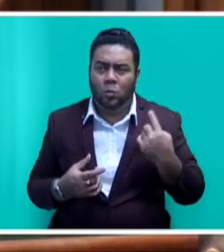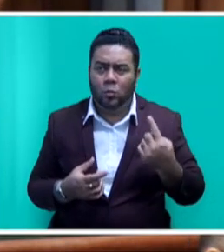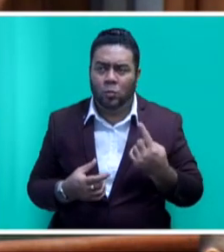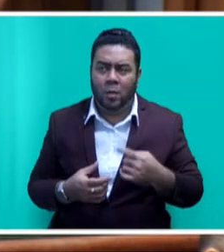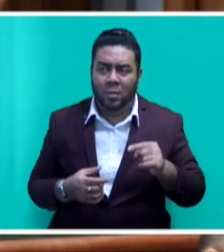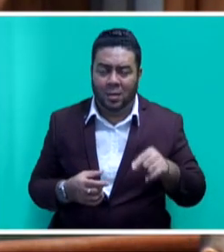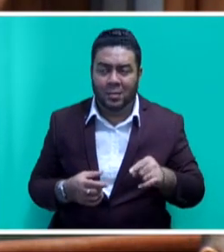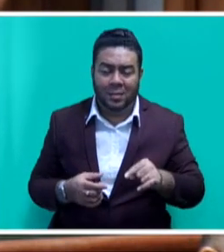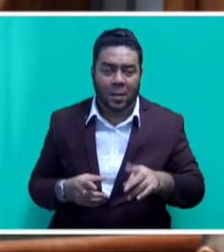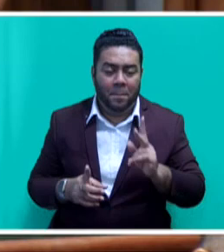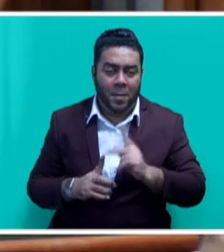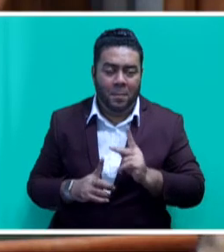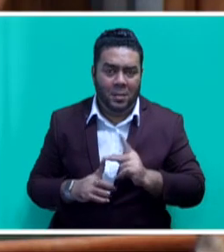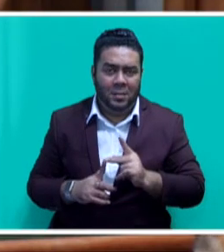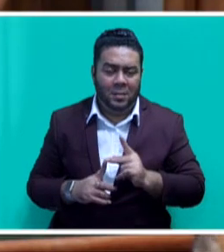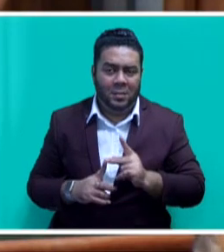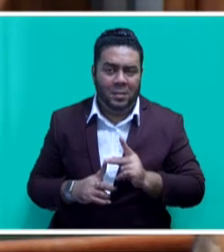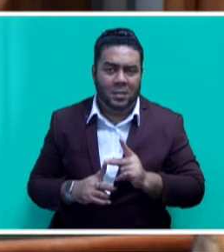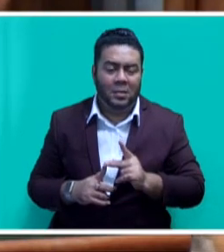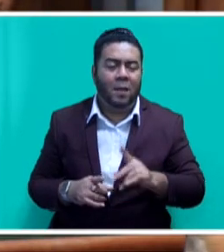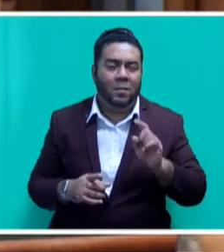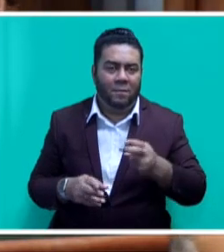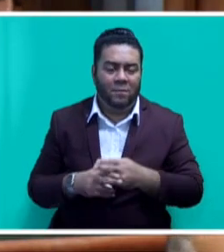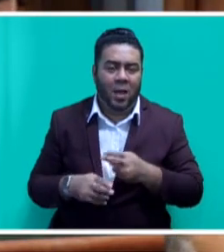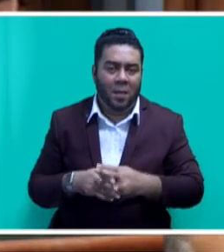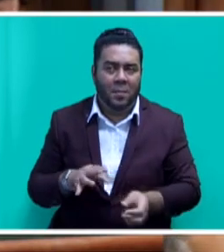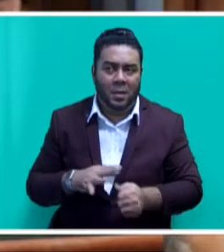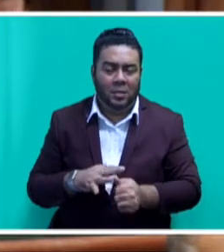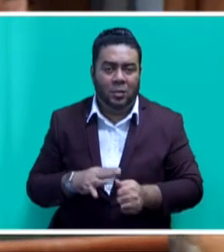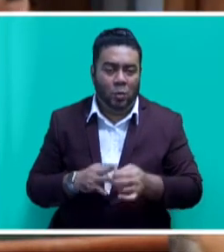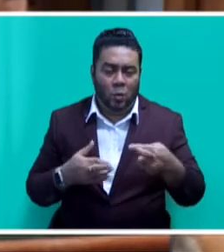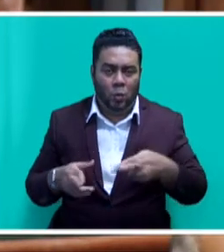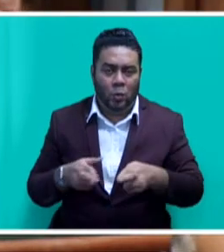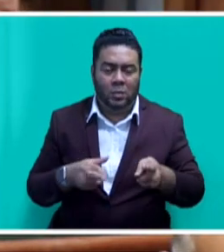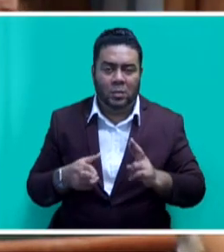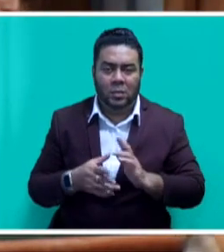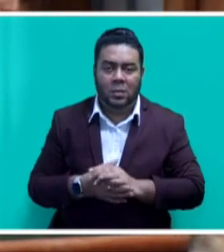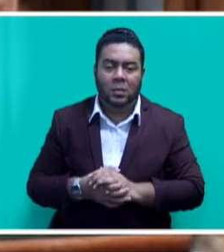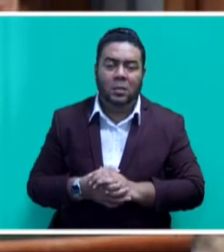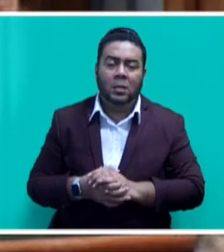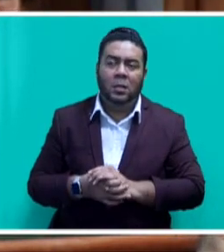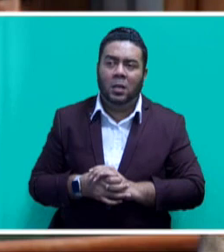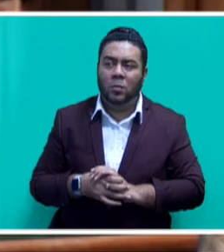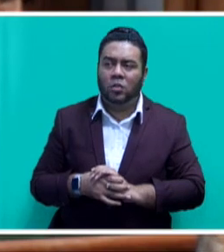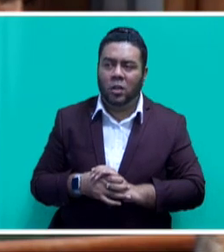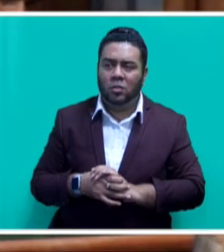This is the purpose of these farm access roads, Honourable Speakers.